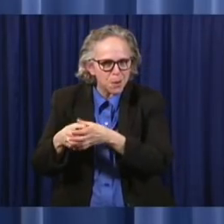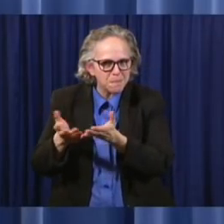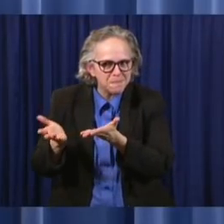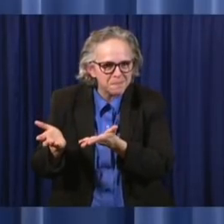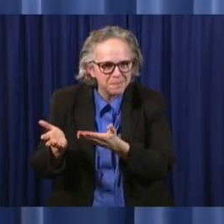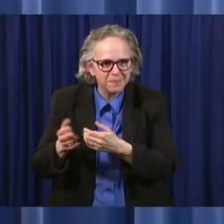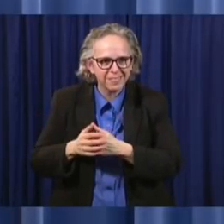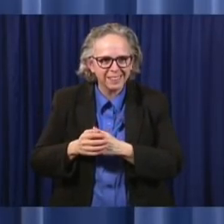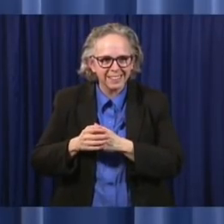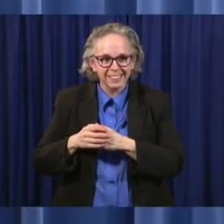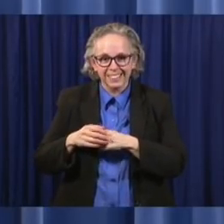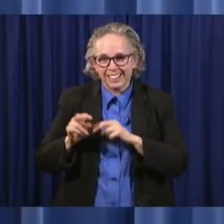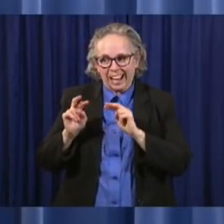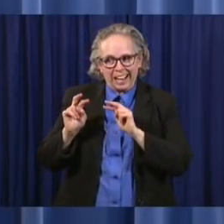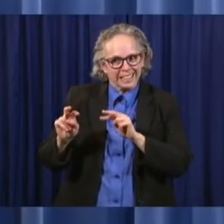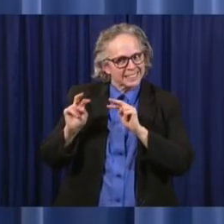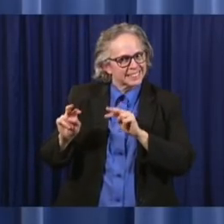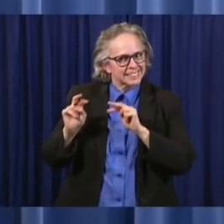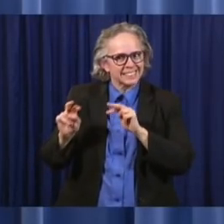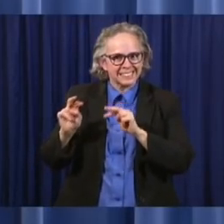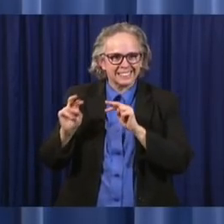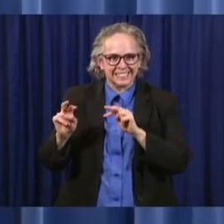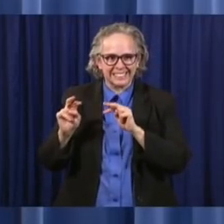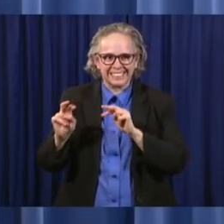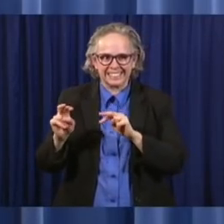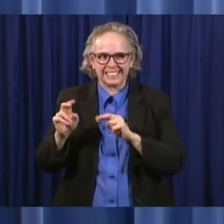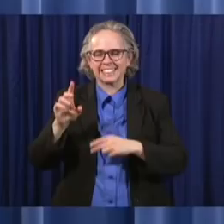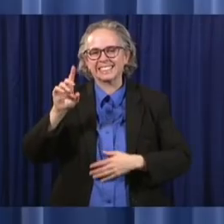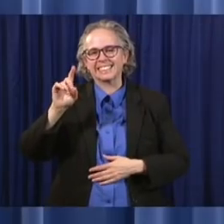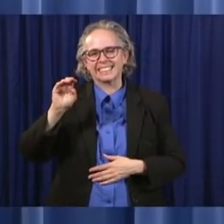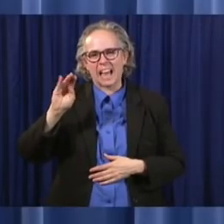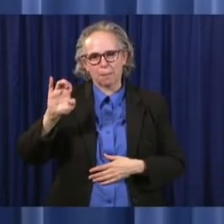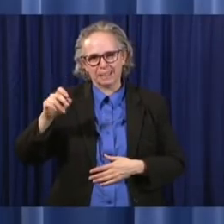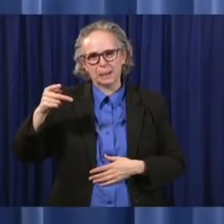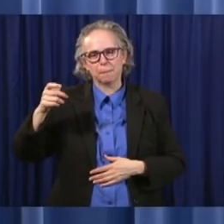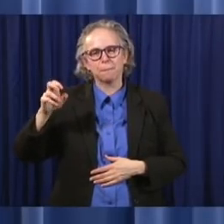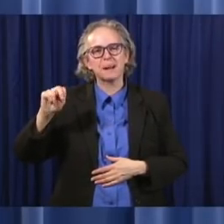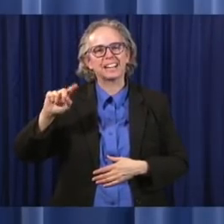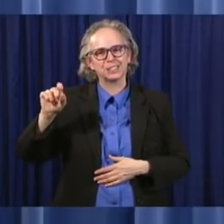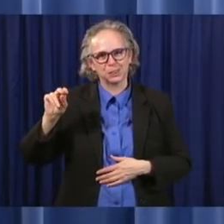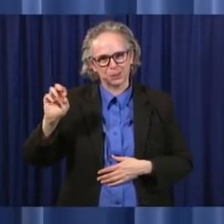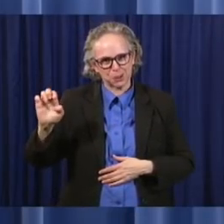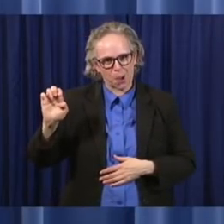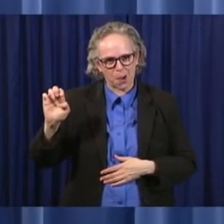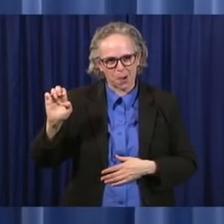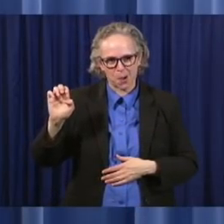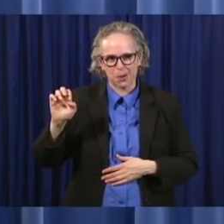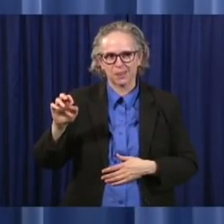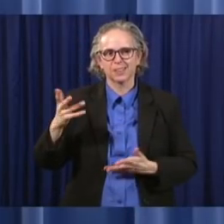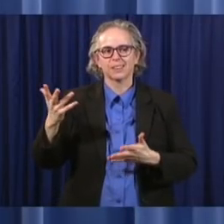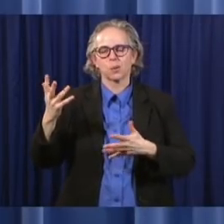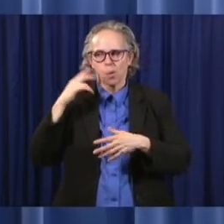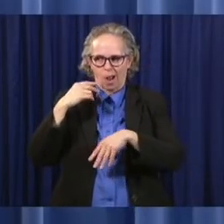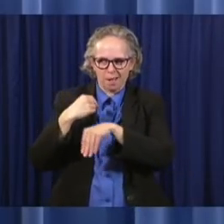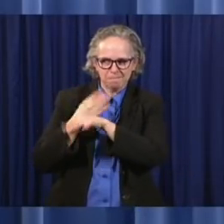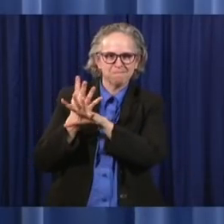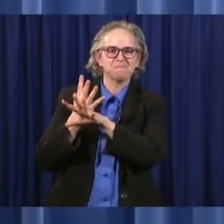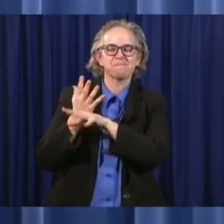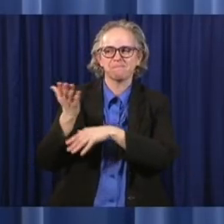seeing Debbie Penzone, who will be coming up here in just a moment.